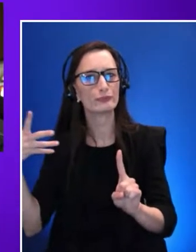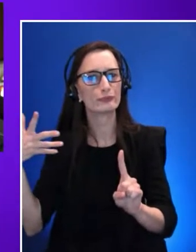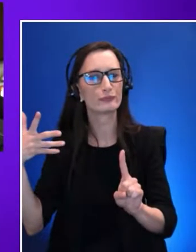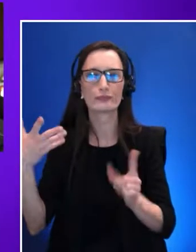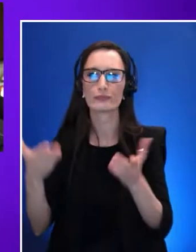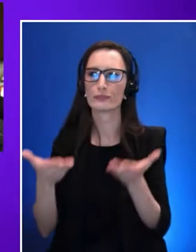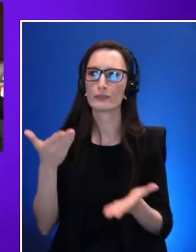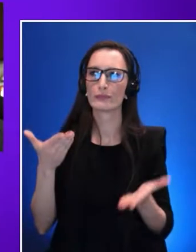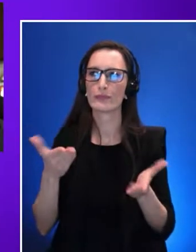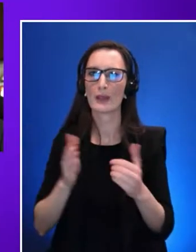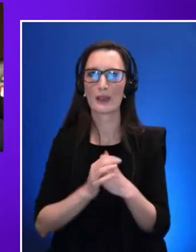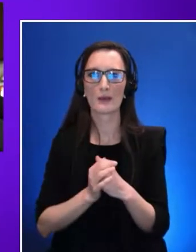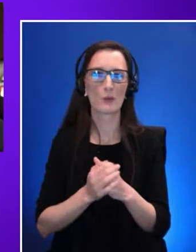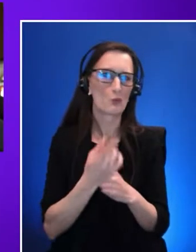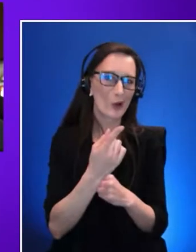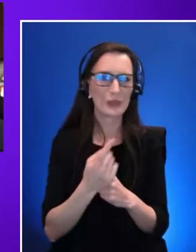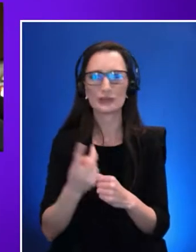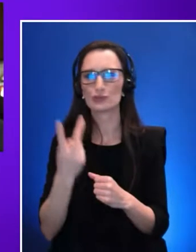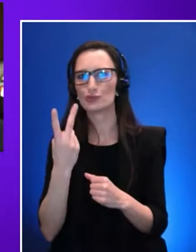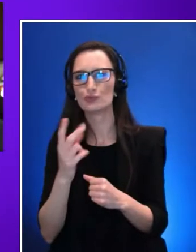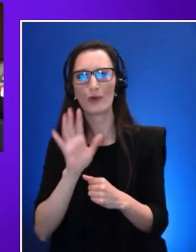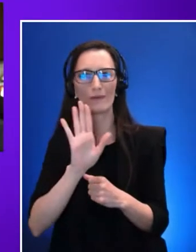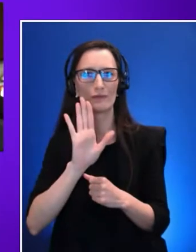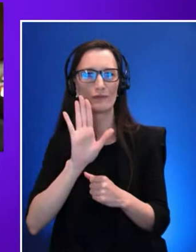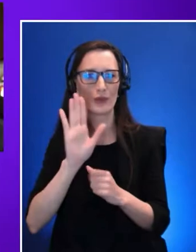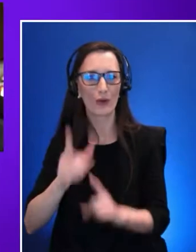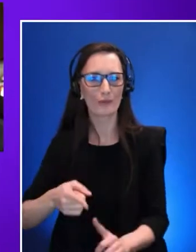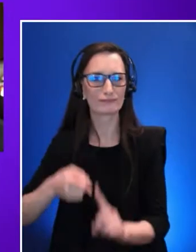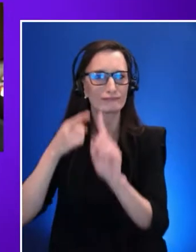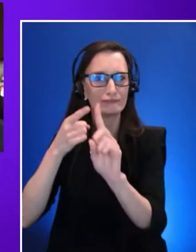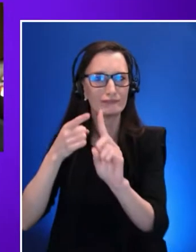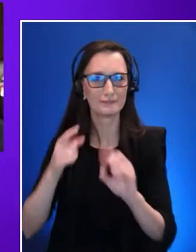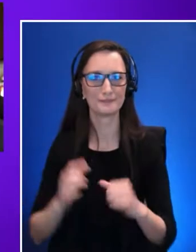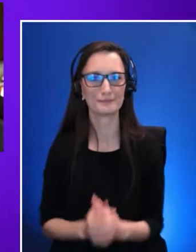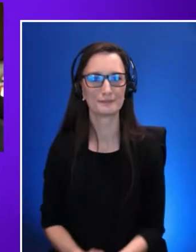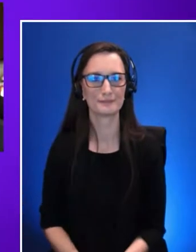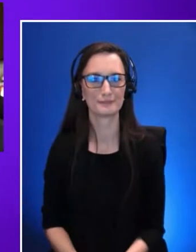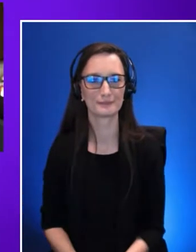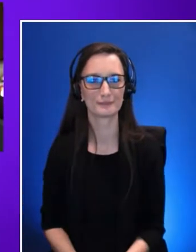one or two of those undertakings? Yeah,